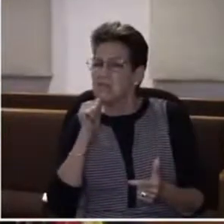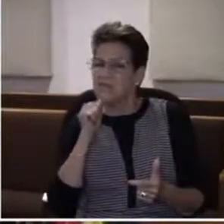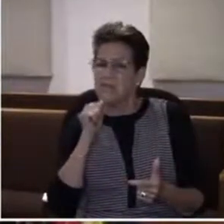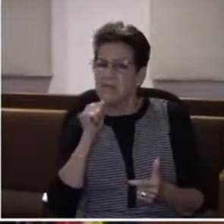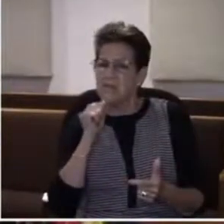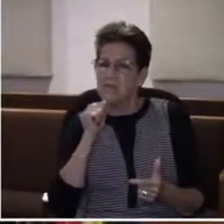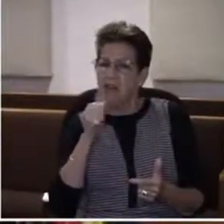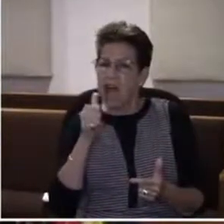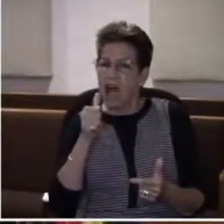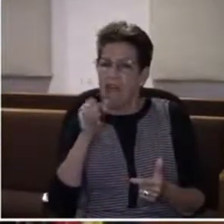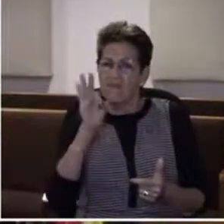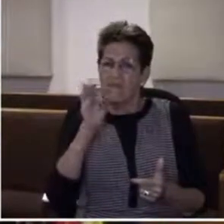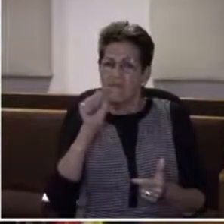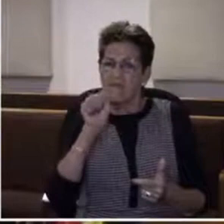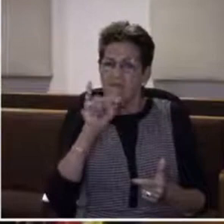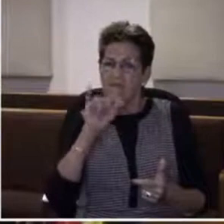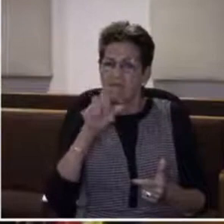me